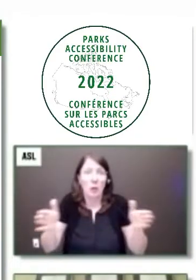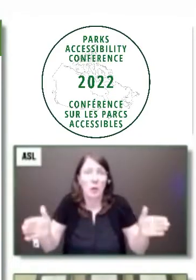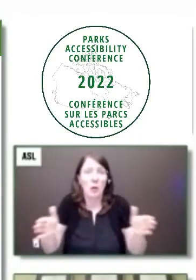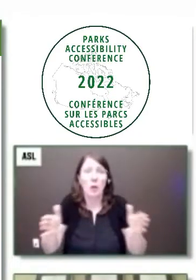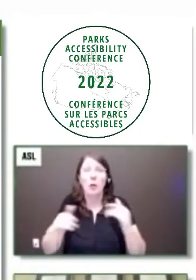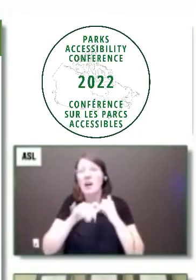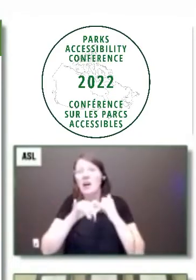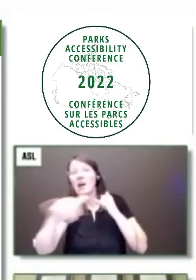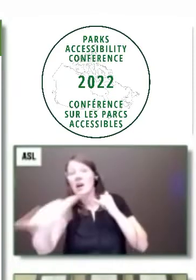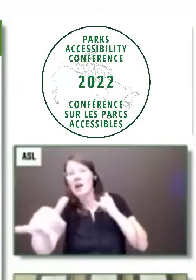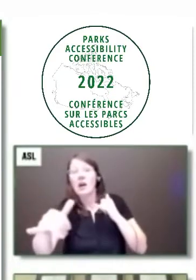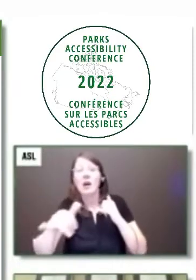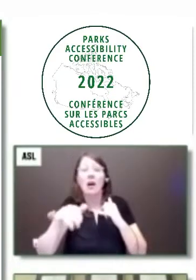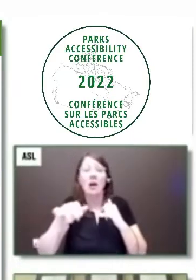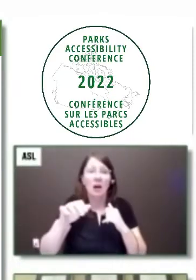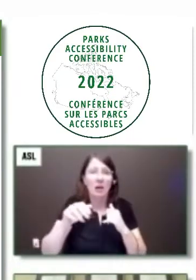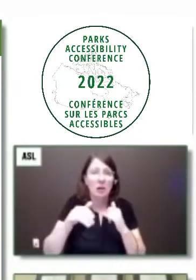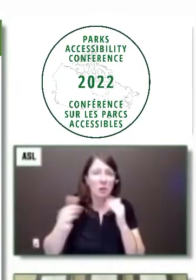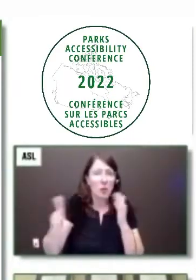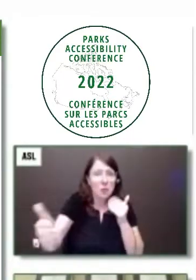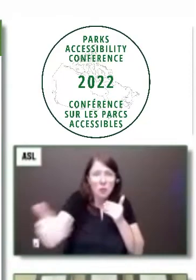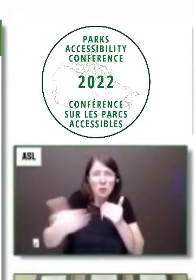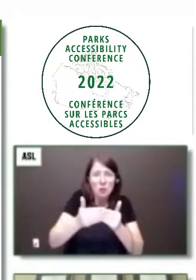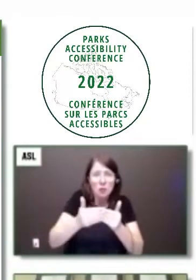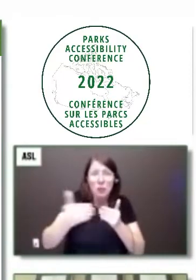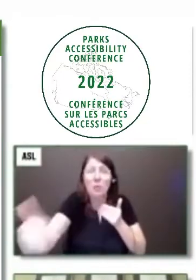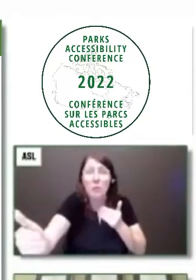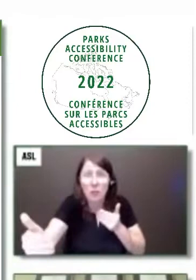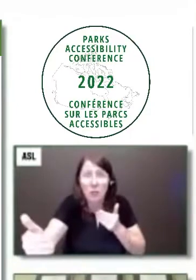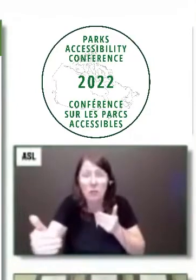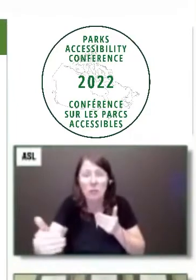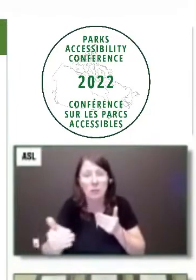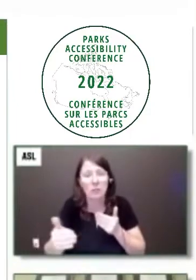But it's very complex. Next slide.